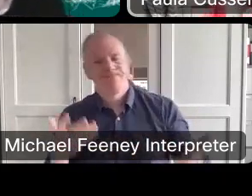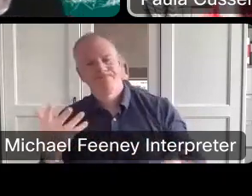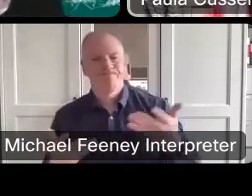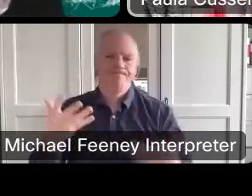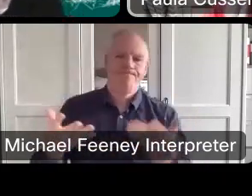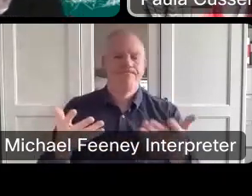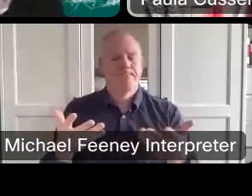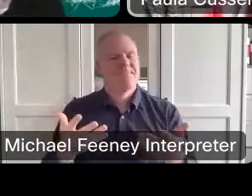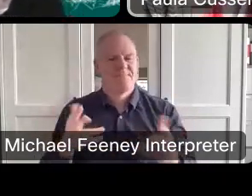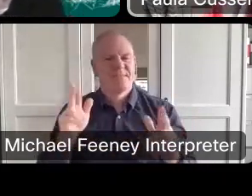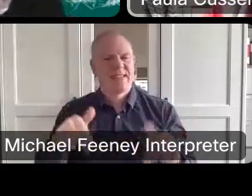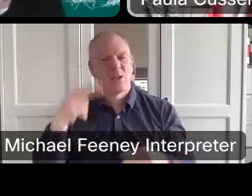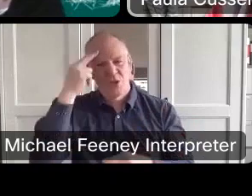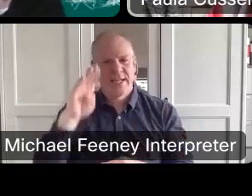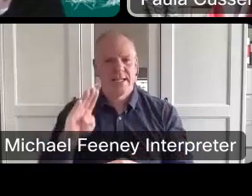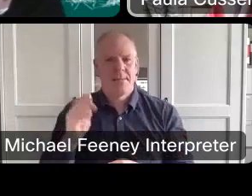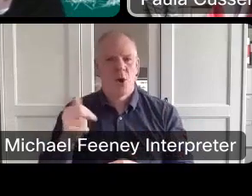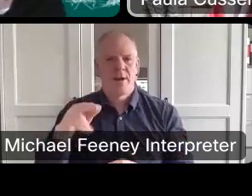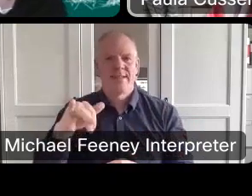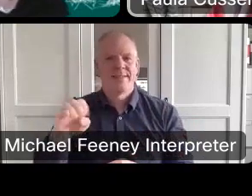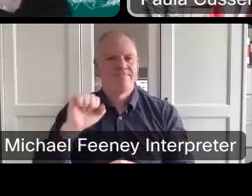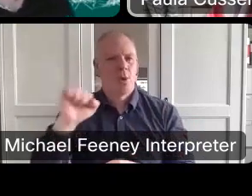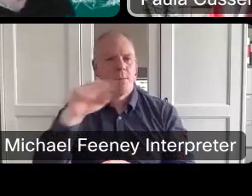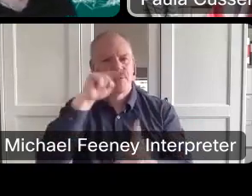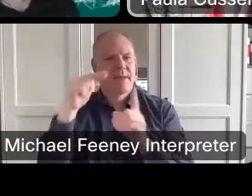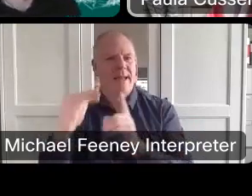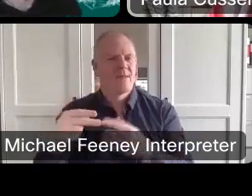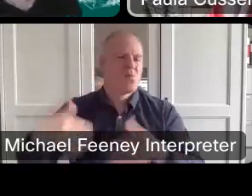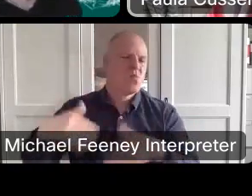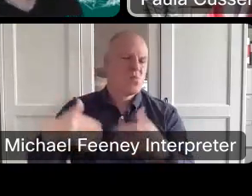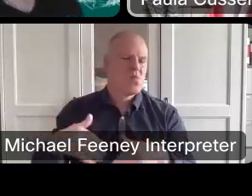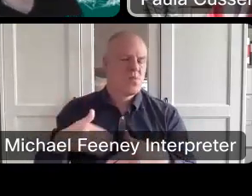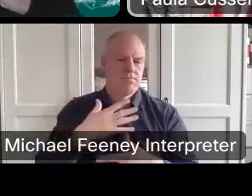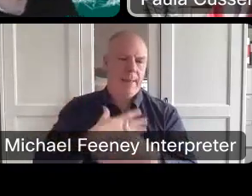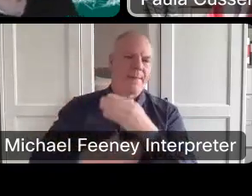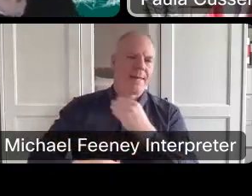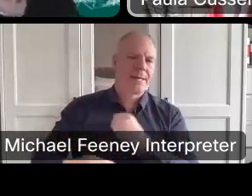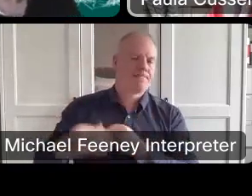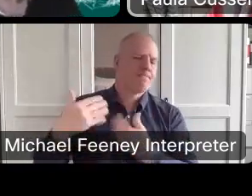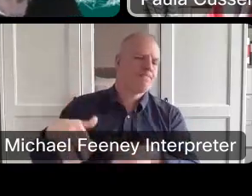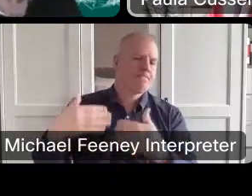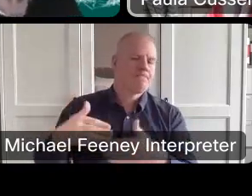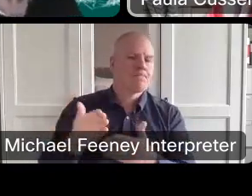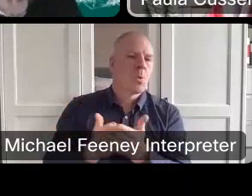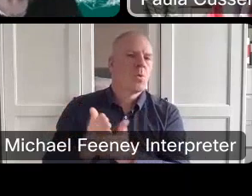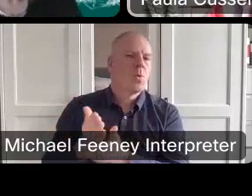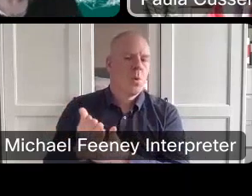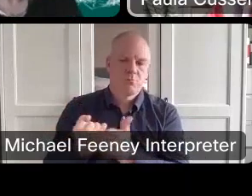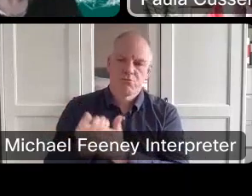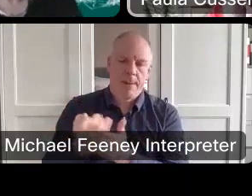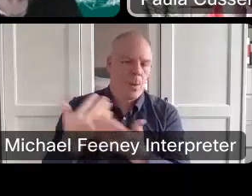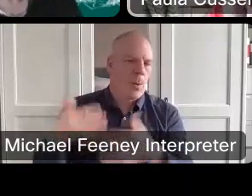It's I can understand Bernie's perspective on this, and I can empathise with what she's